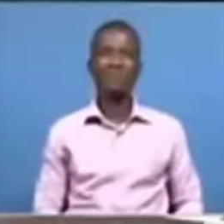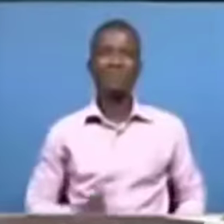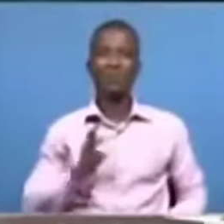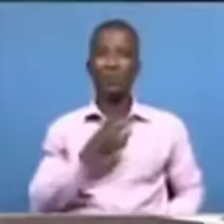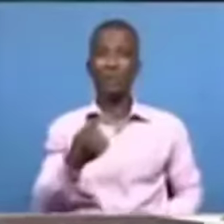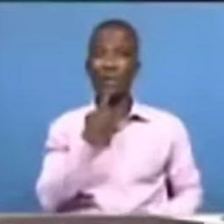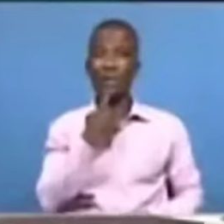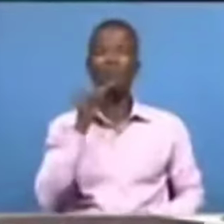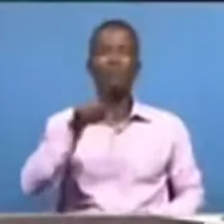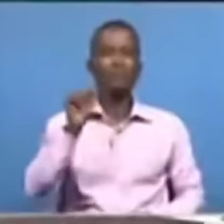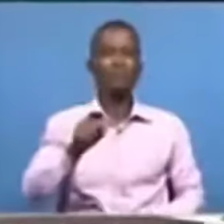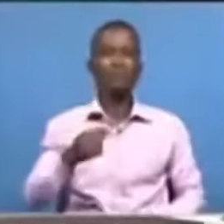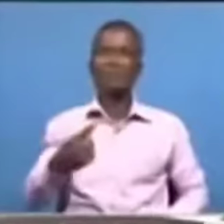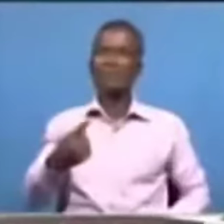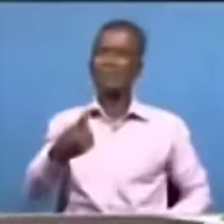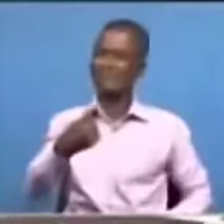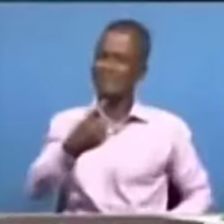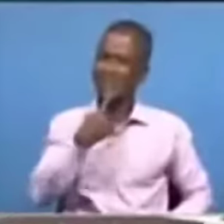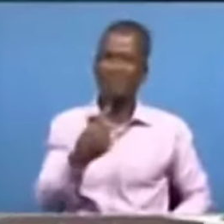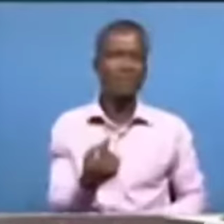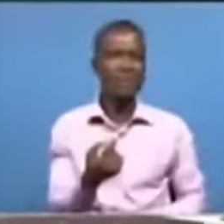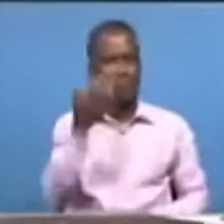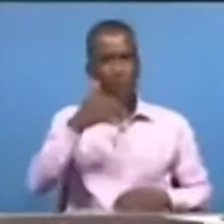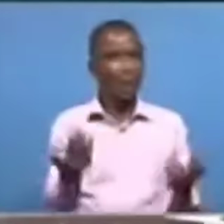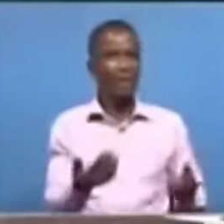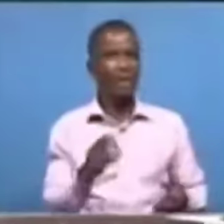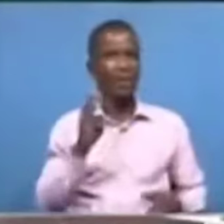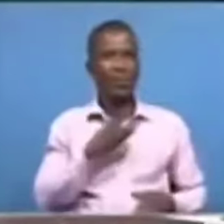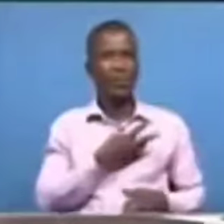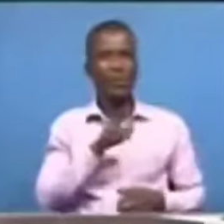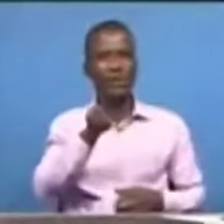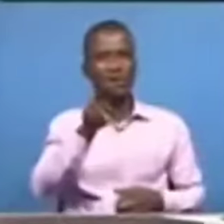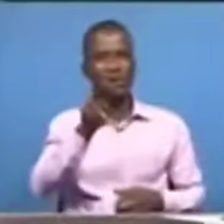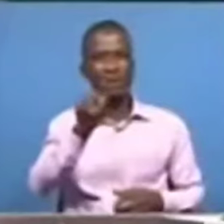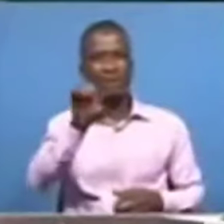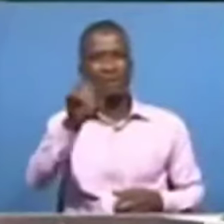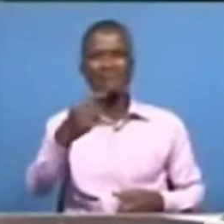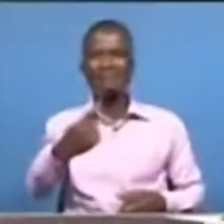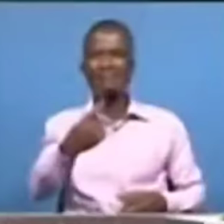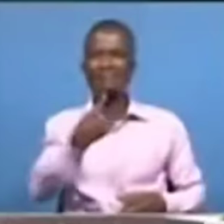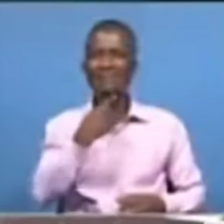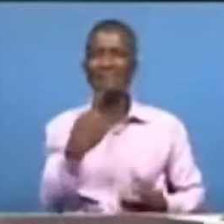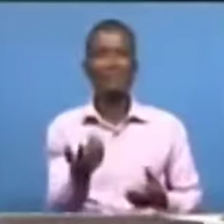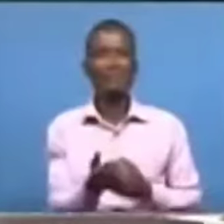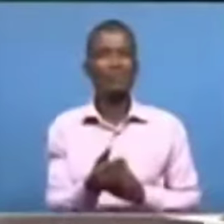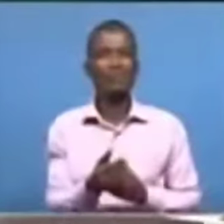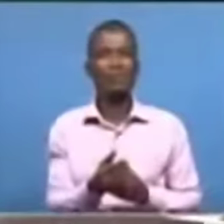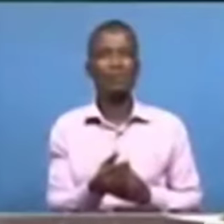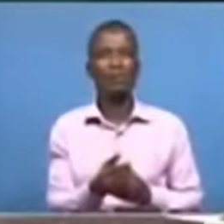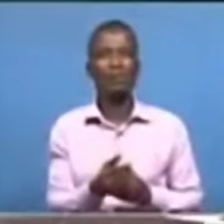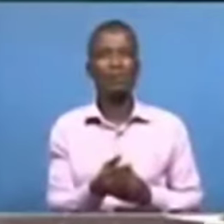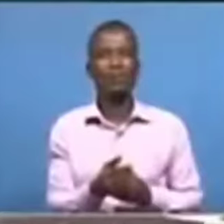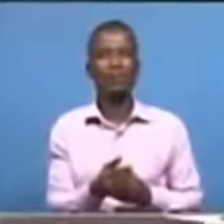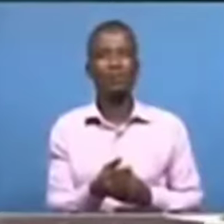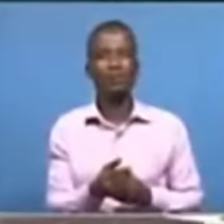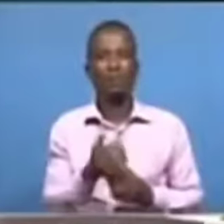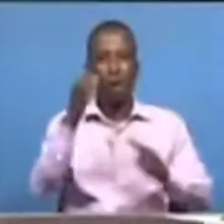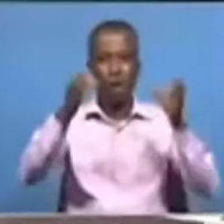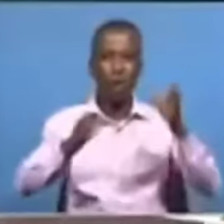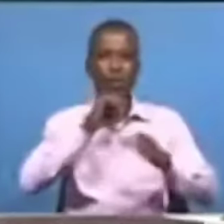we are disappointed. We are disappointed that, in our opinion, the petitioner is not being given a fair hearing. We